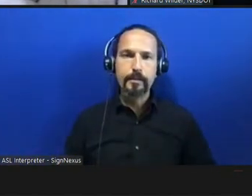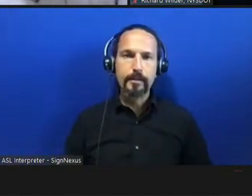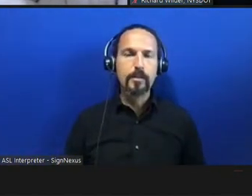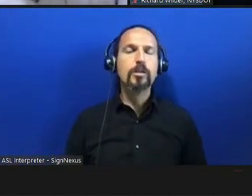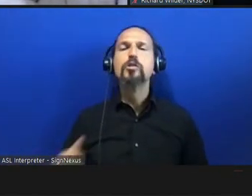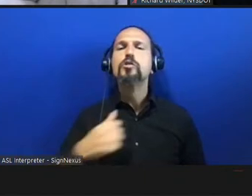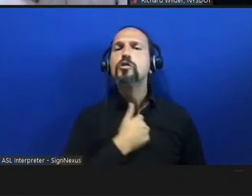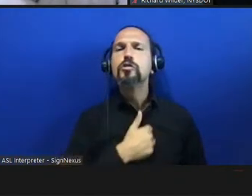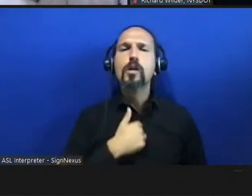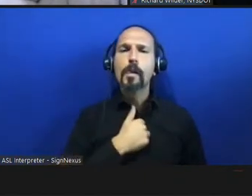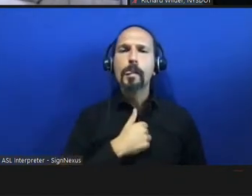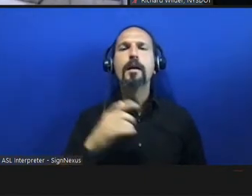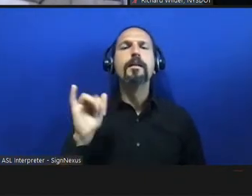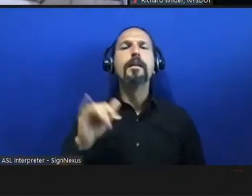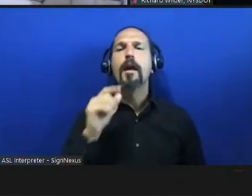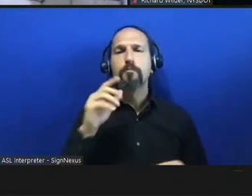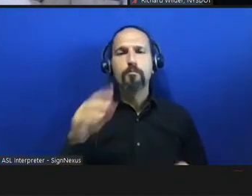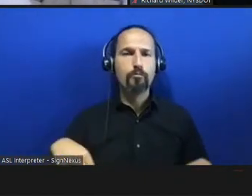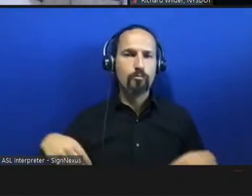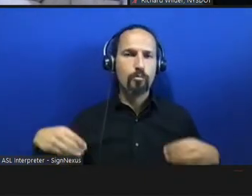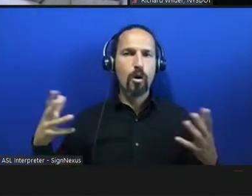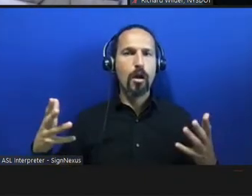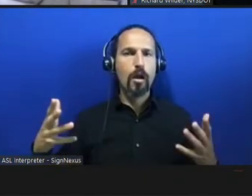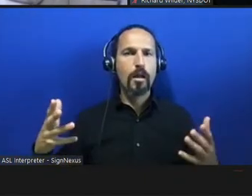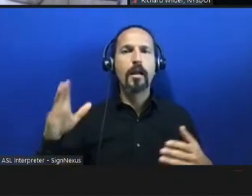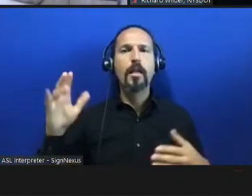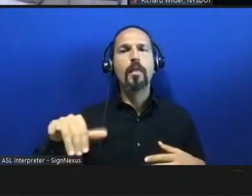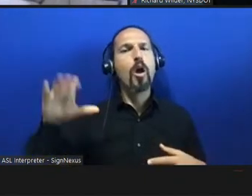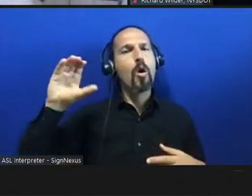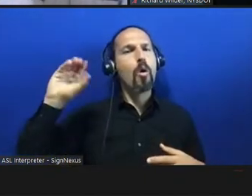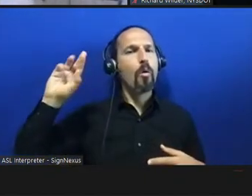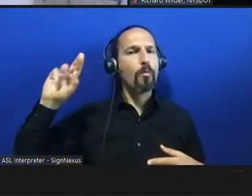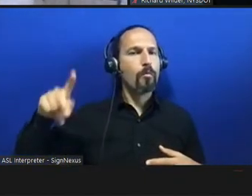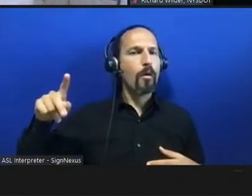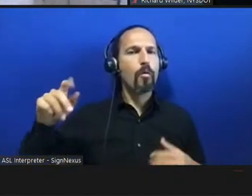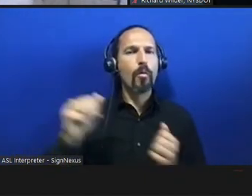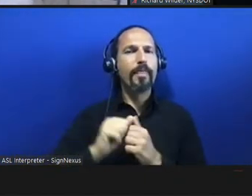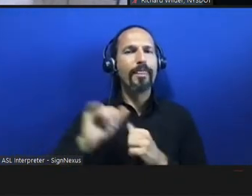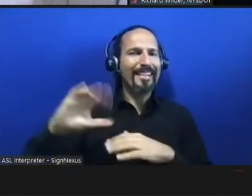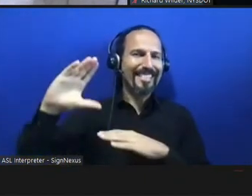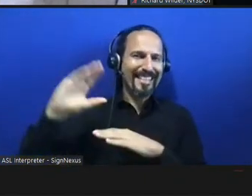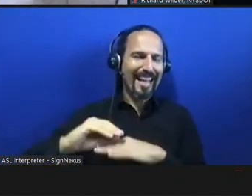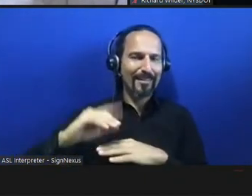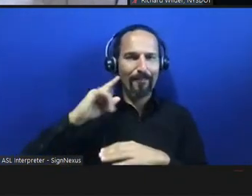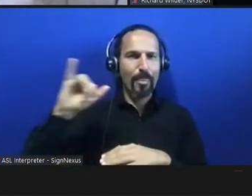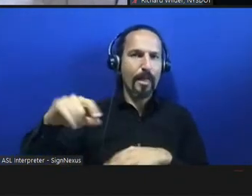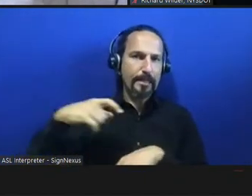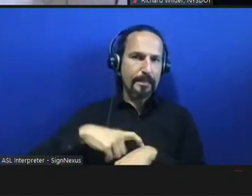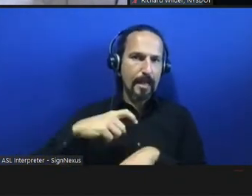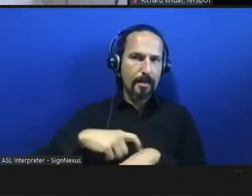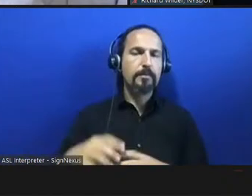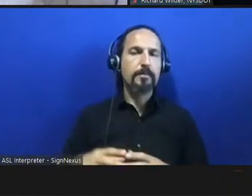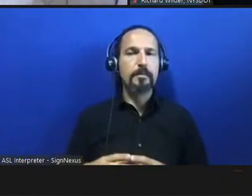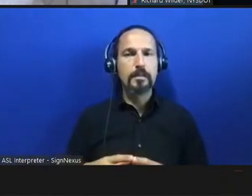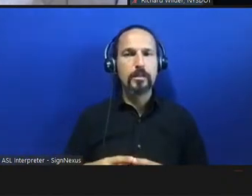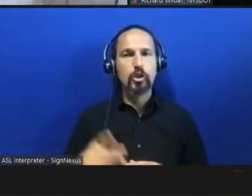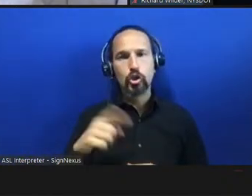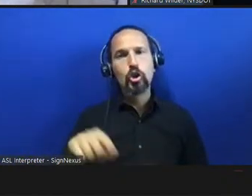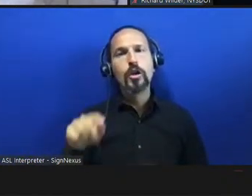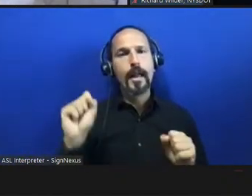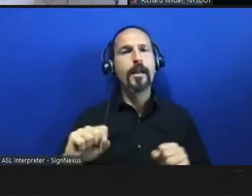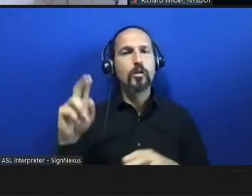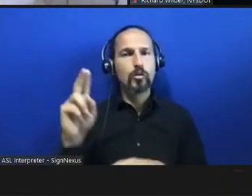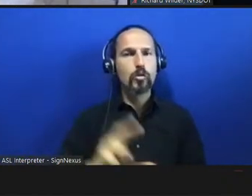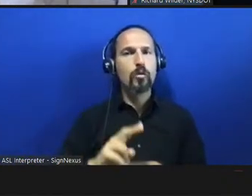sorry uh and not providing corporations with discounts on these fines um you can use